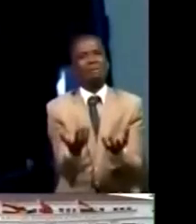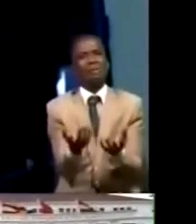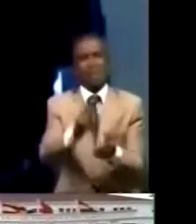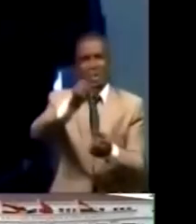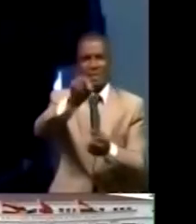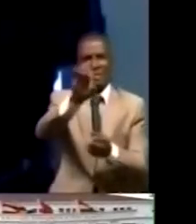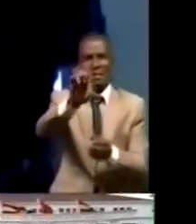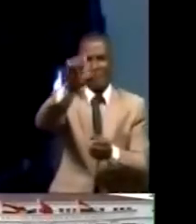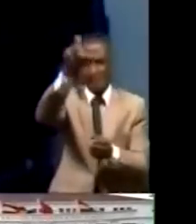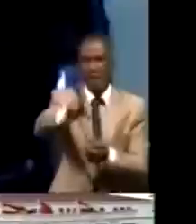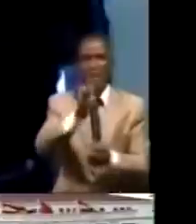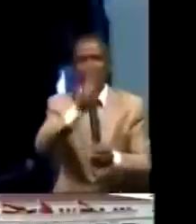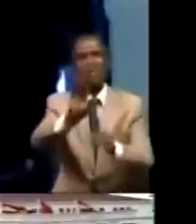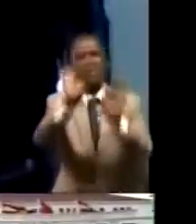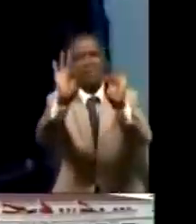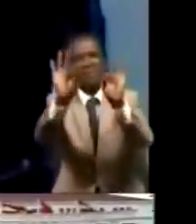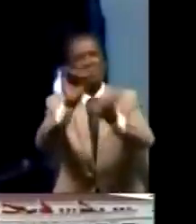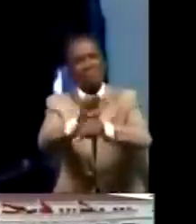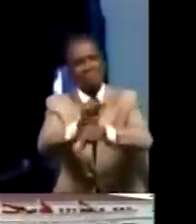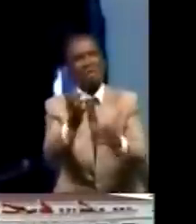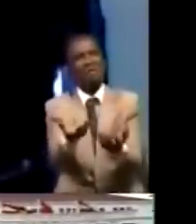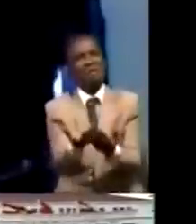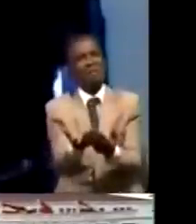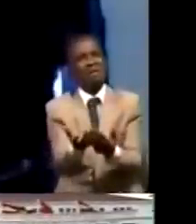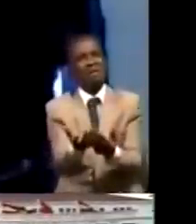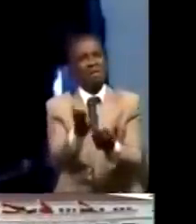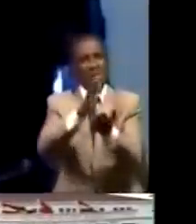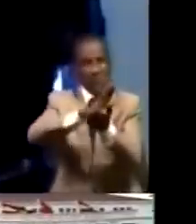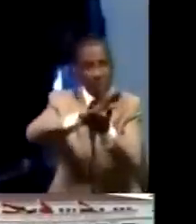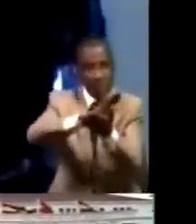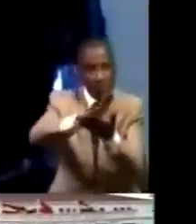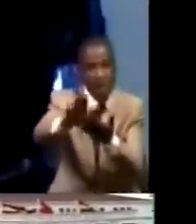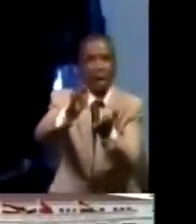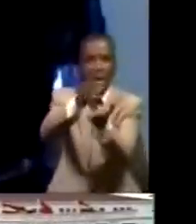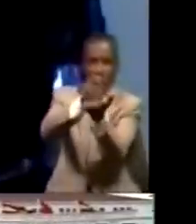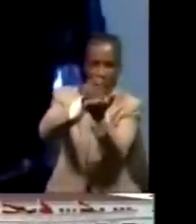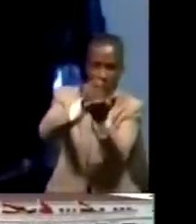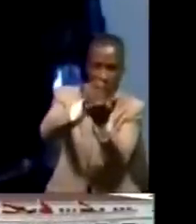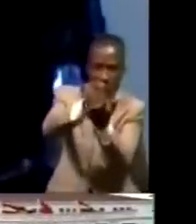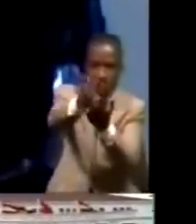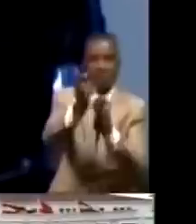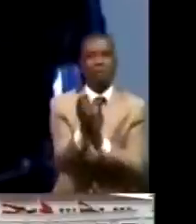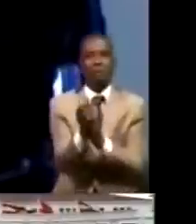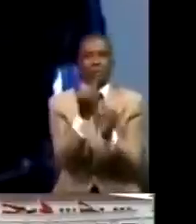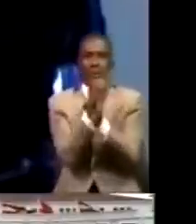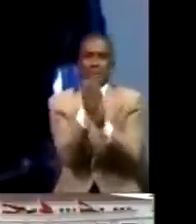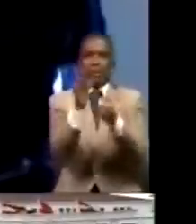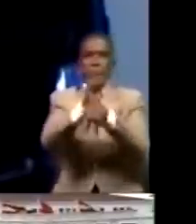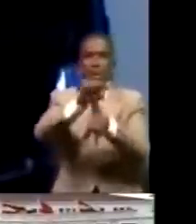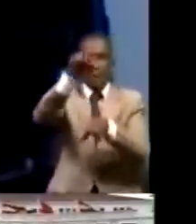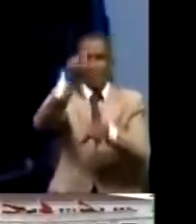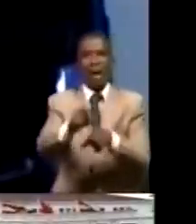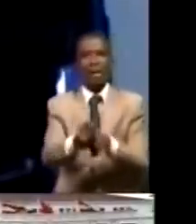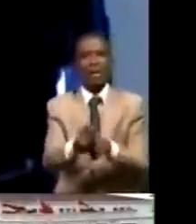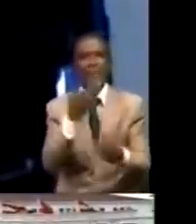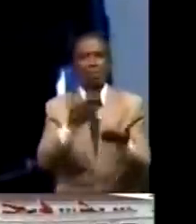returning officer, to be fair, to be transparent, and to run an election with integrity.